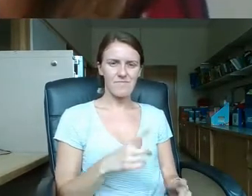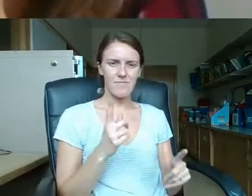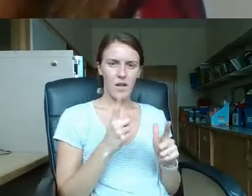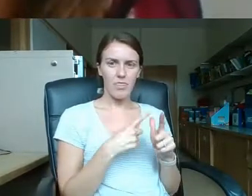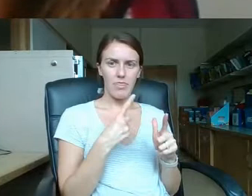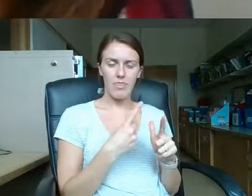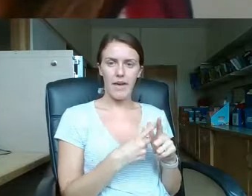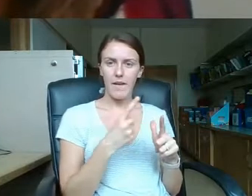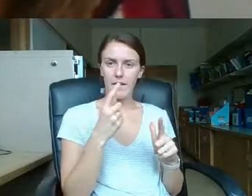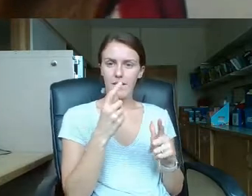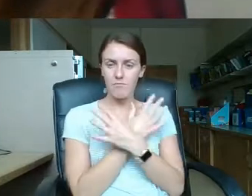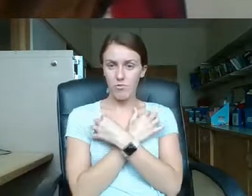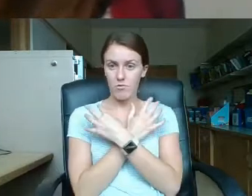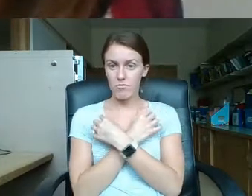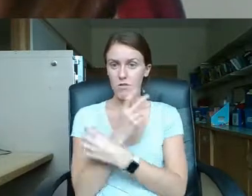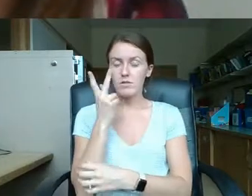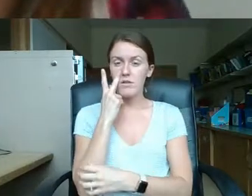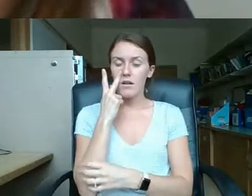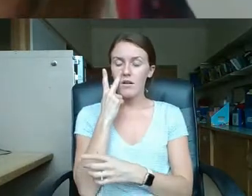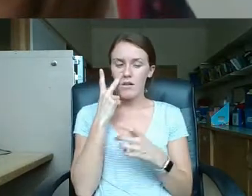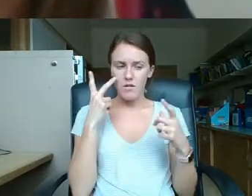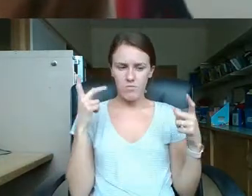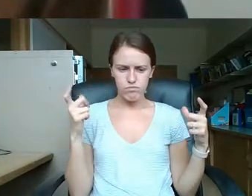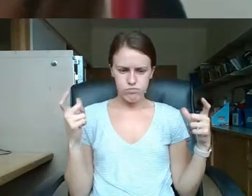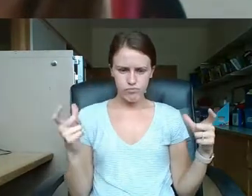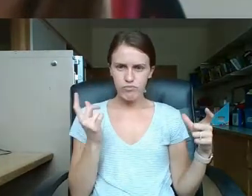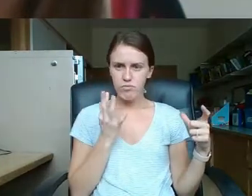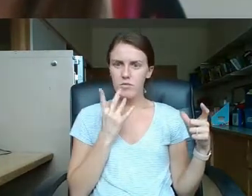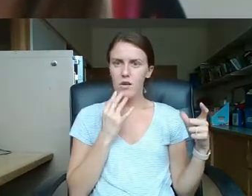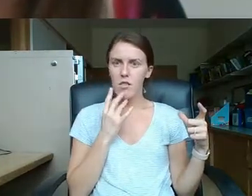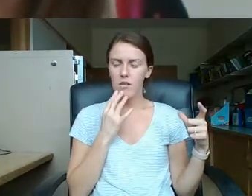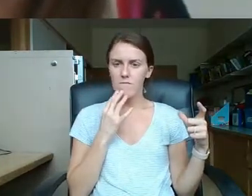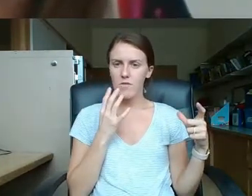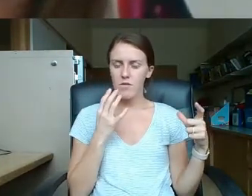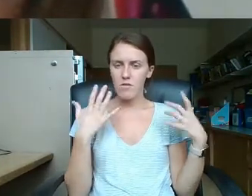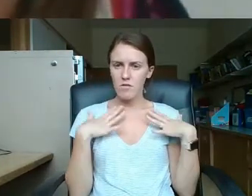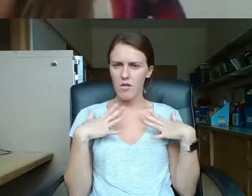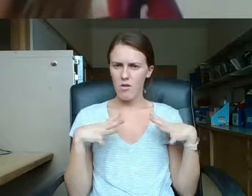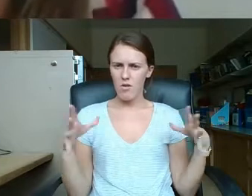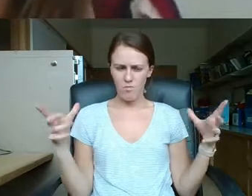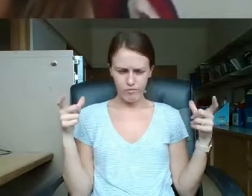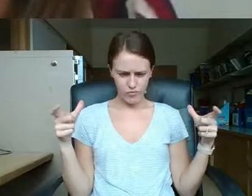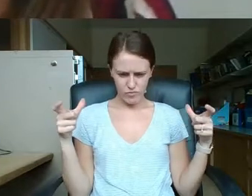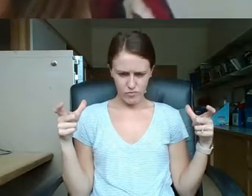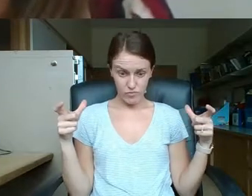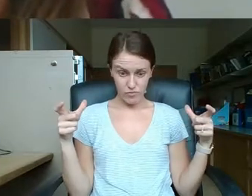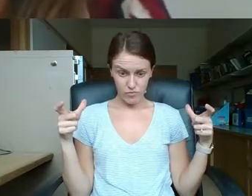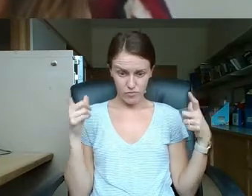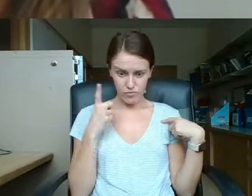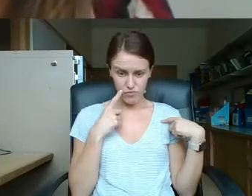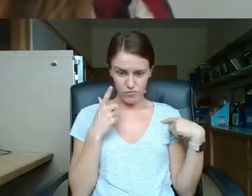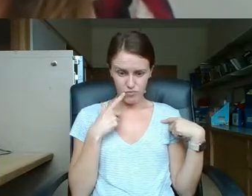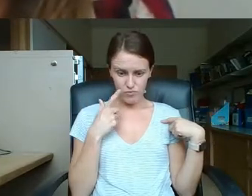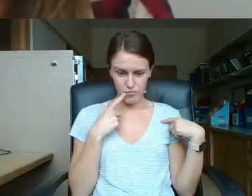Then he saw a huge sack of colorful clothes in a laundry bag. There ought to be something in there to make